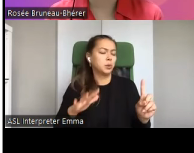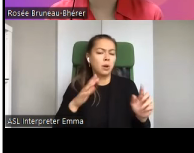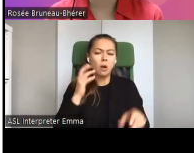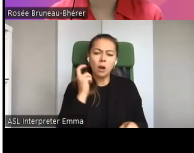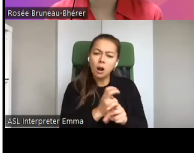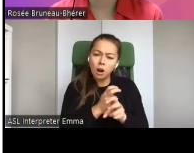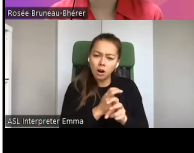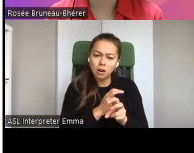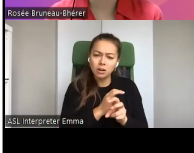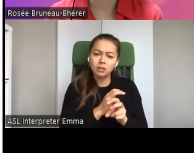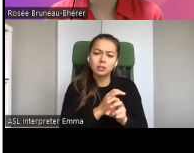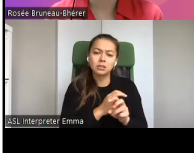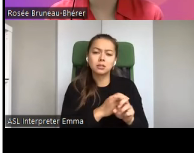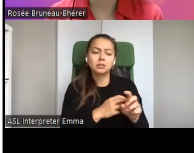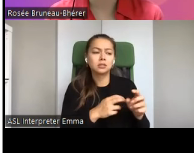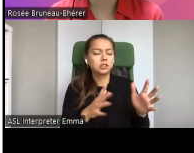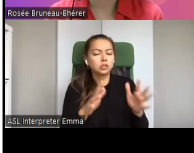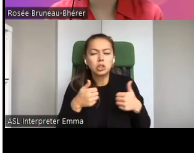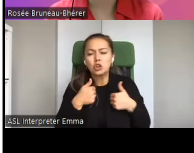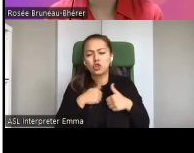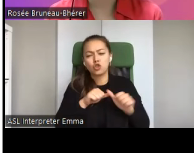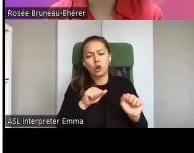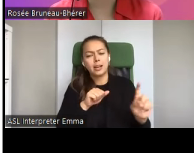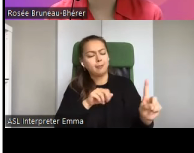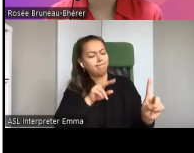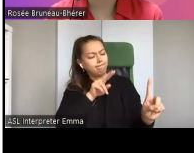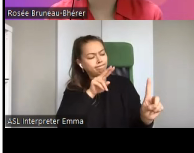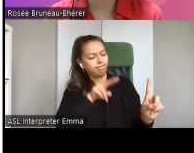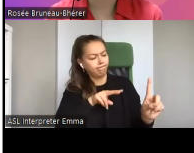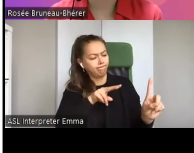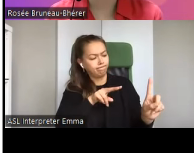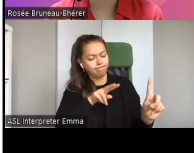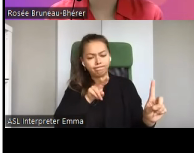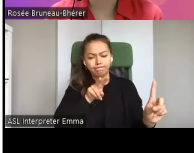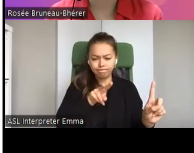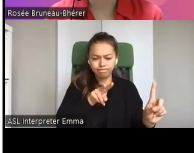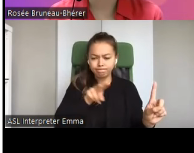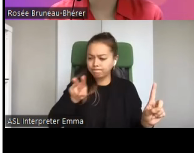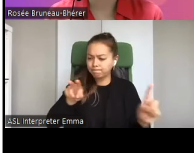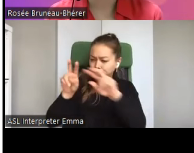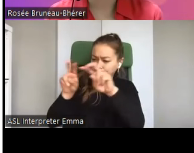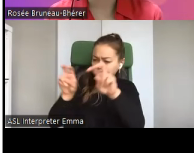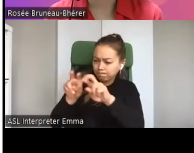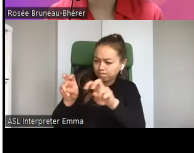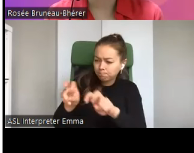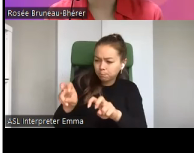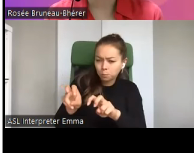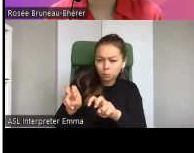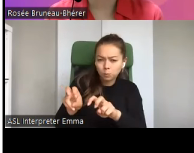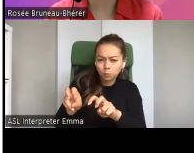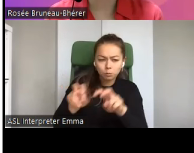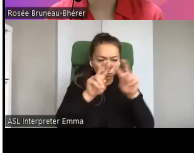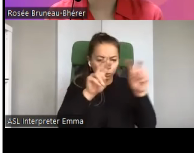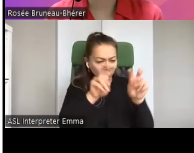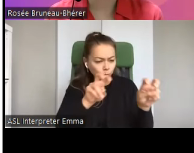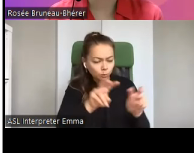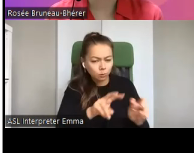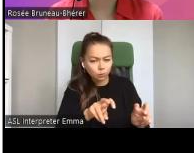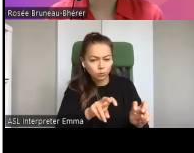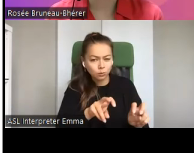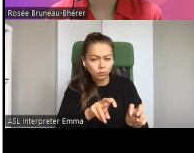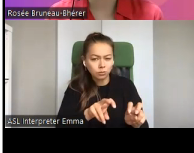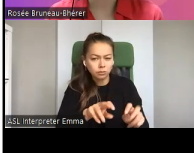child to try and see what seems to correspond with the trauma, what seems to correspond with mental health, what's the